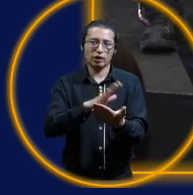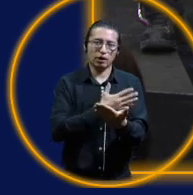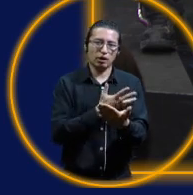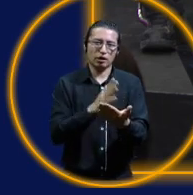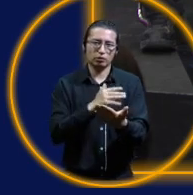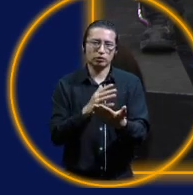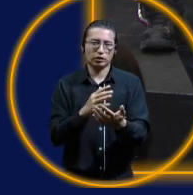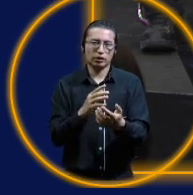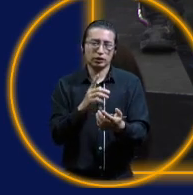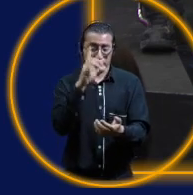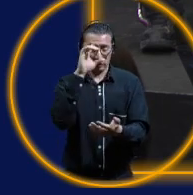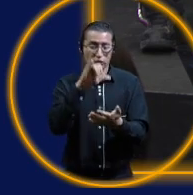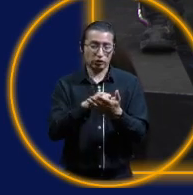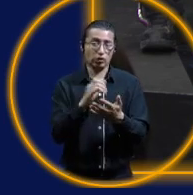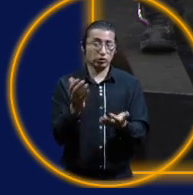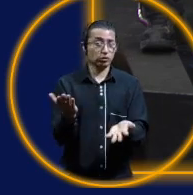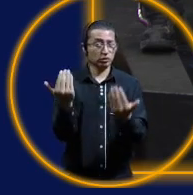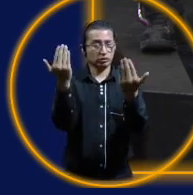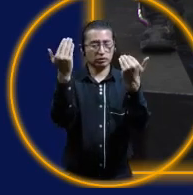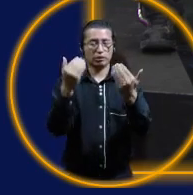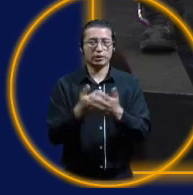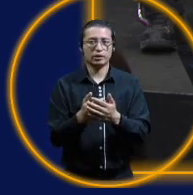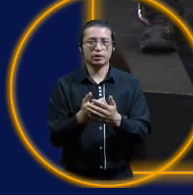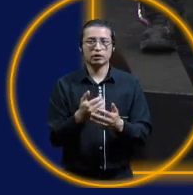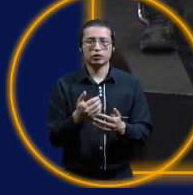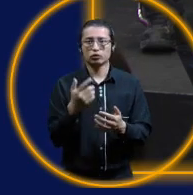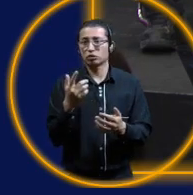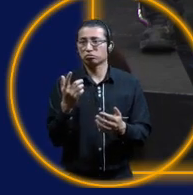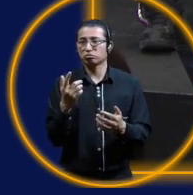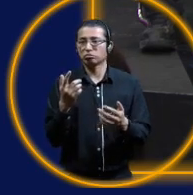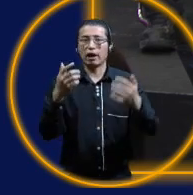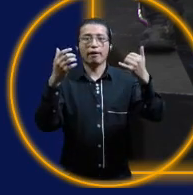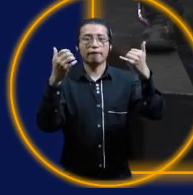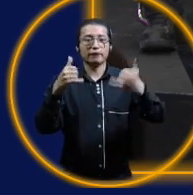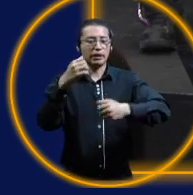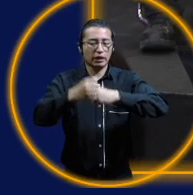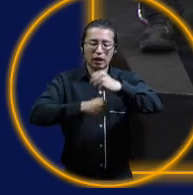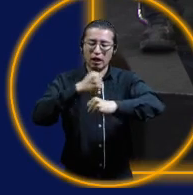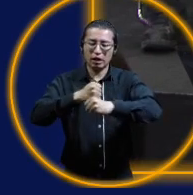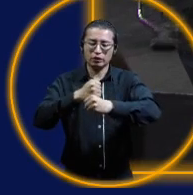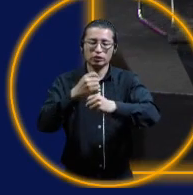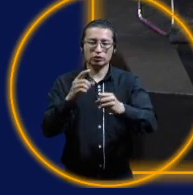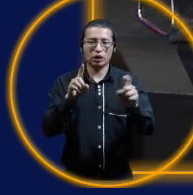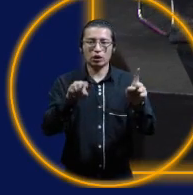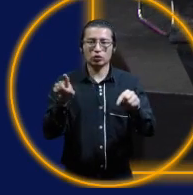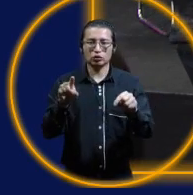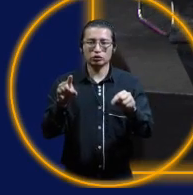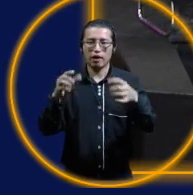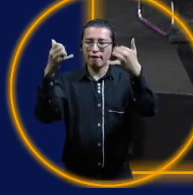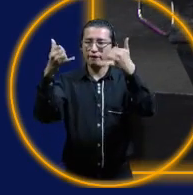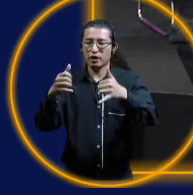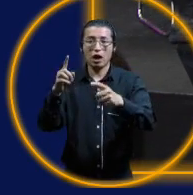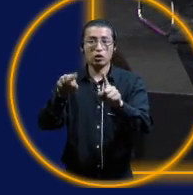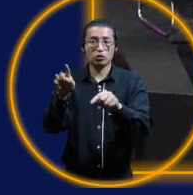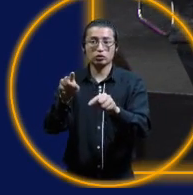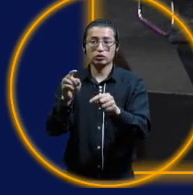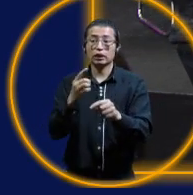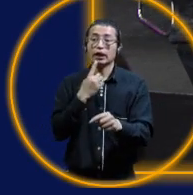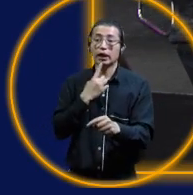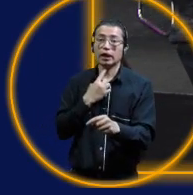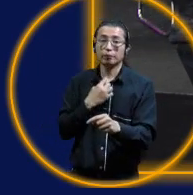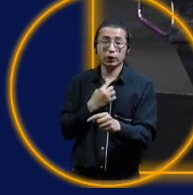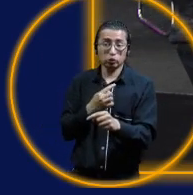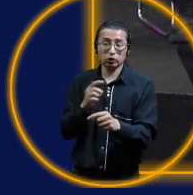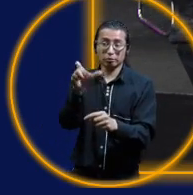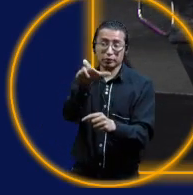So at the end of the year, when they're making these best albums of the year lists, a lot of the artists I like, even though it's a very normal